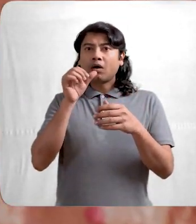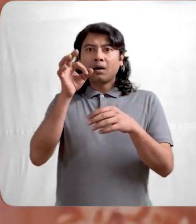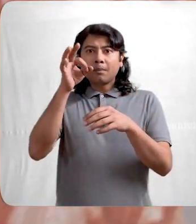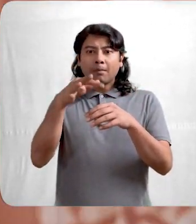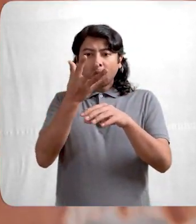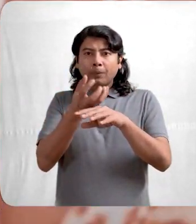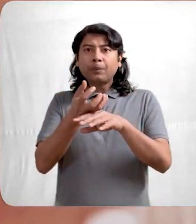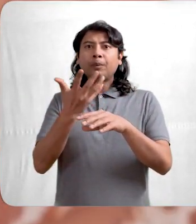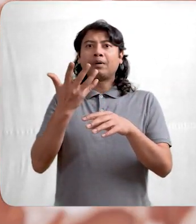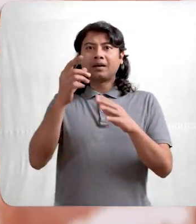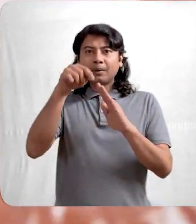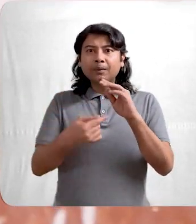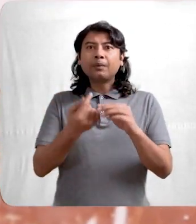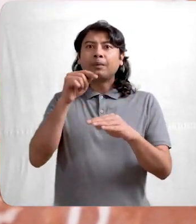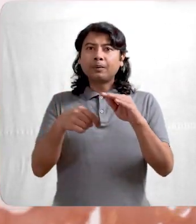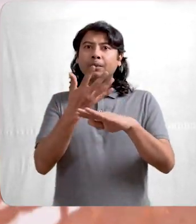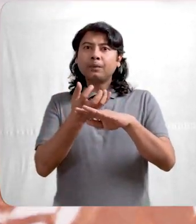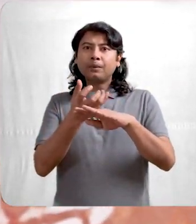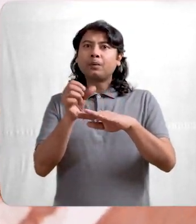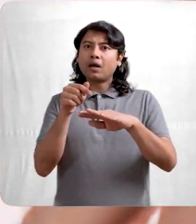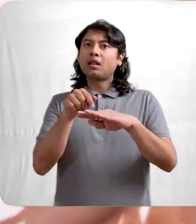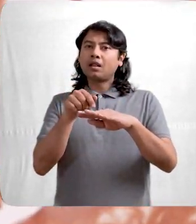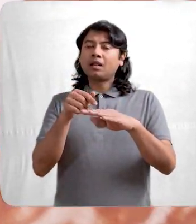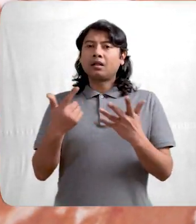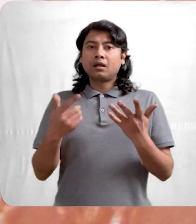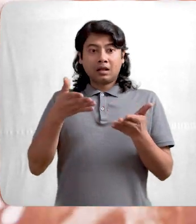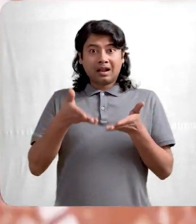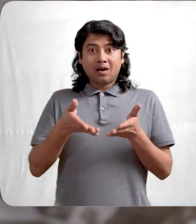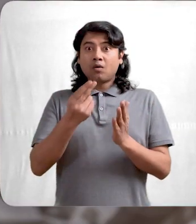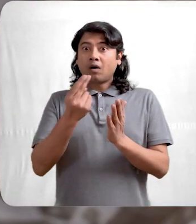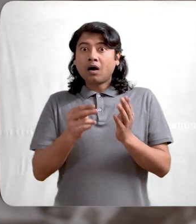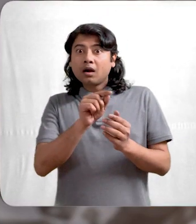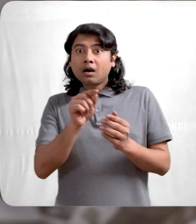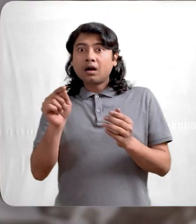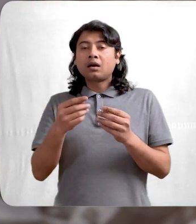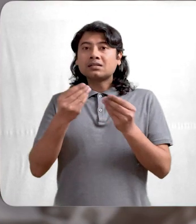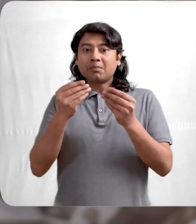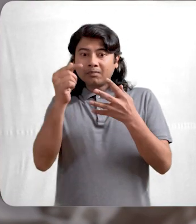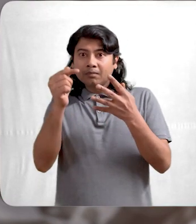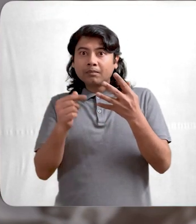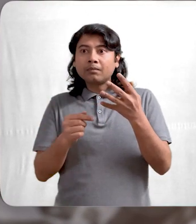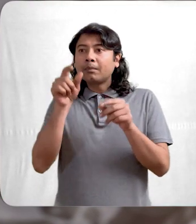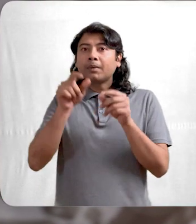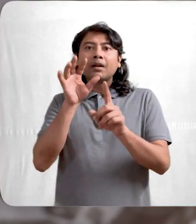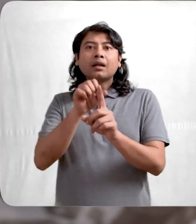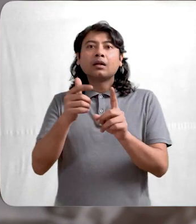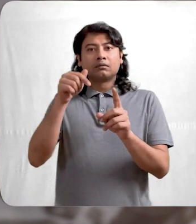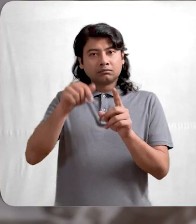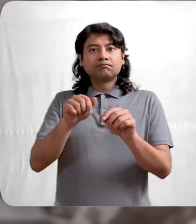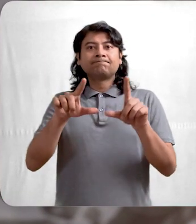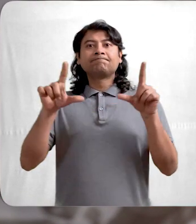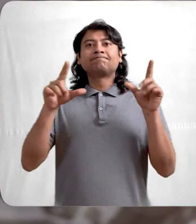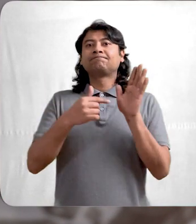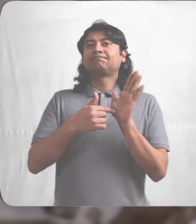living material, so it can take in moisture and all that. So in that sense, The present work, it kind of makes the